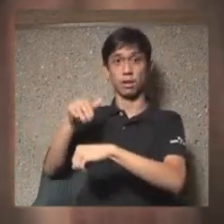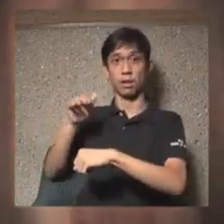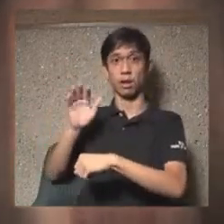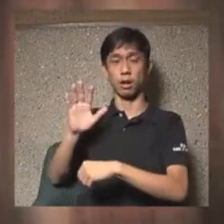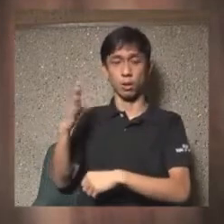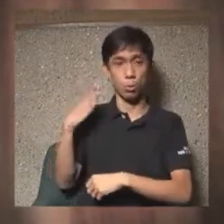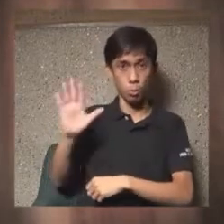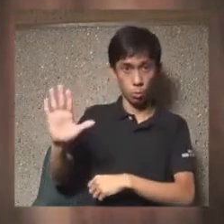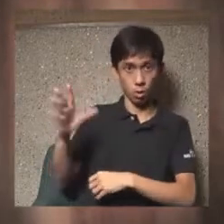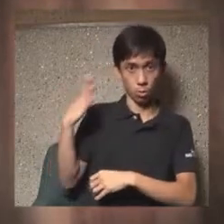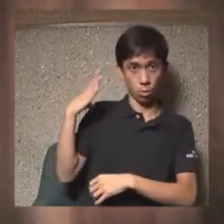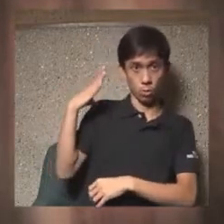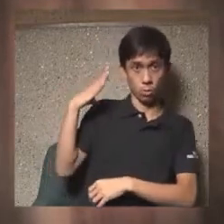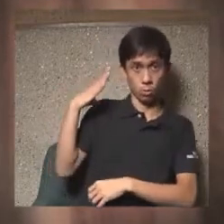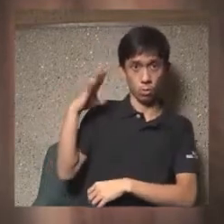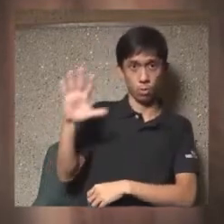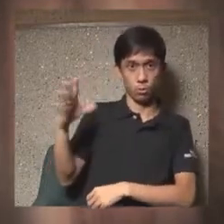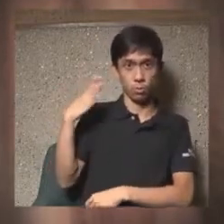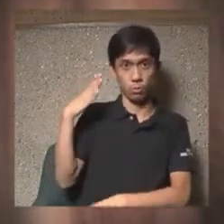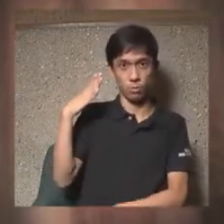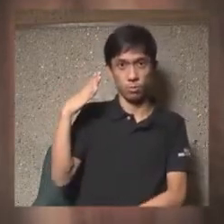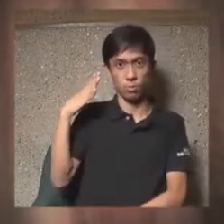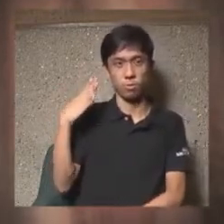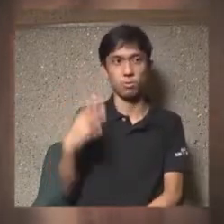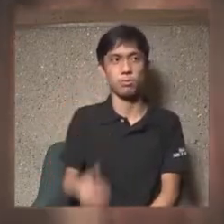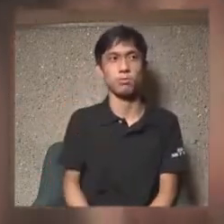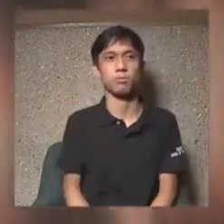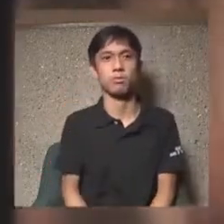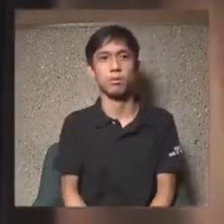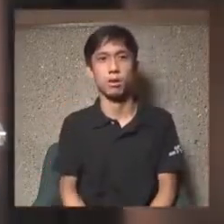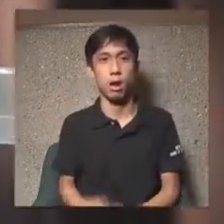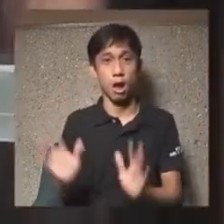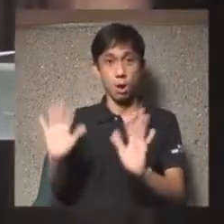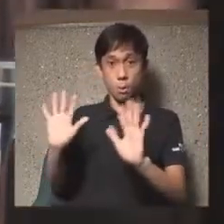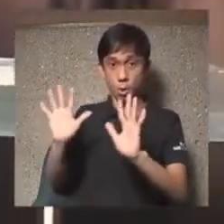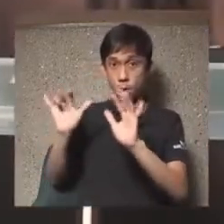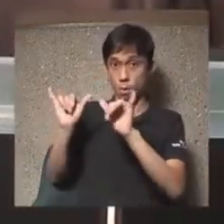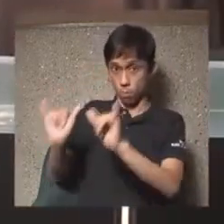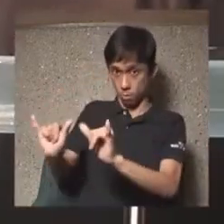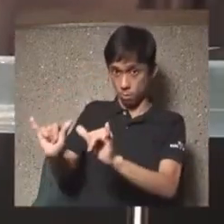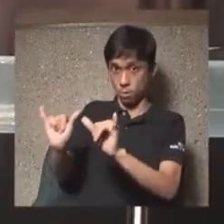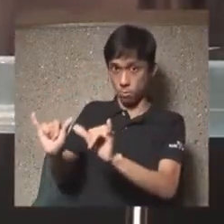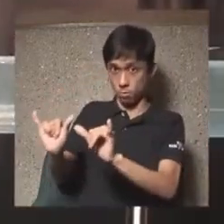or do not go there. And sometimes you'll see the kids.